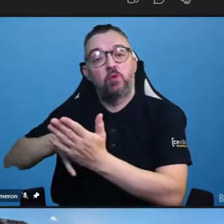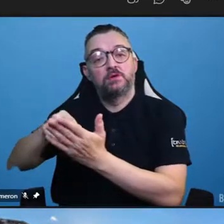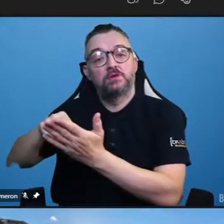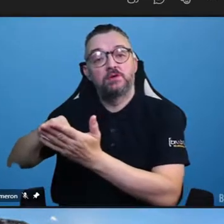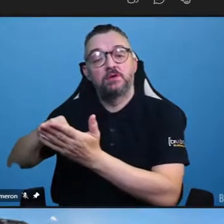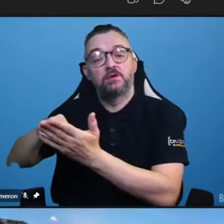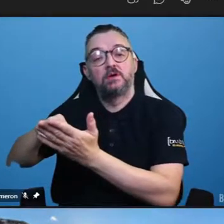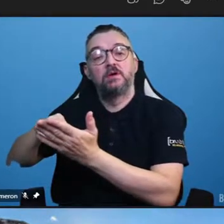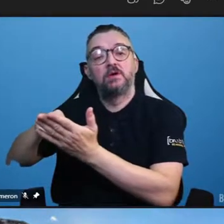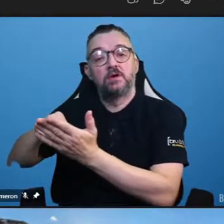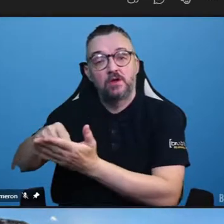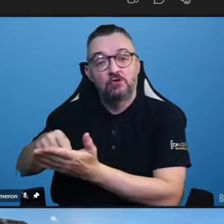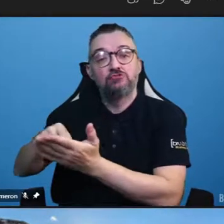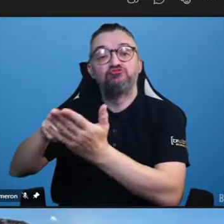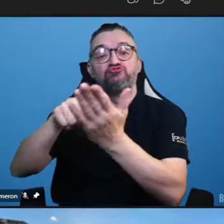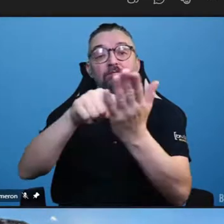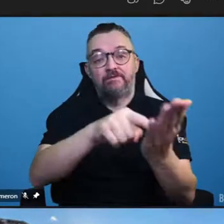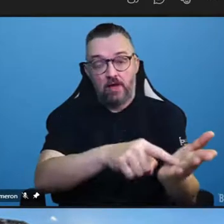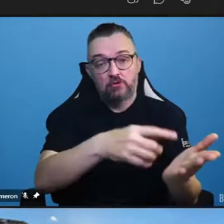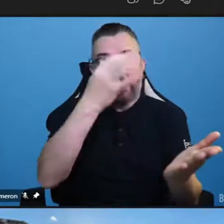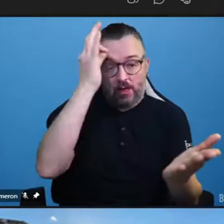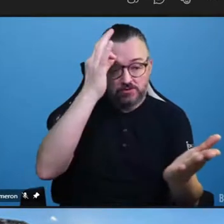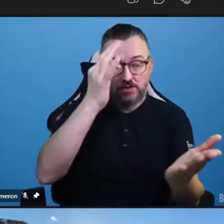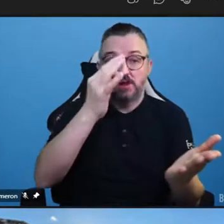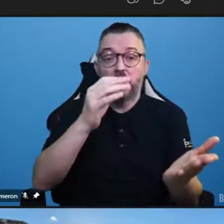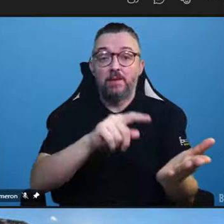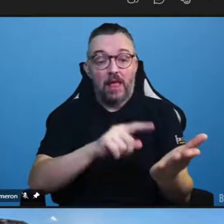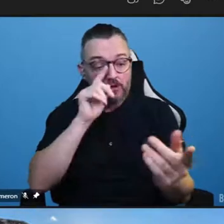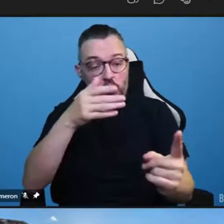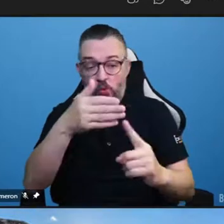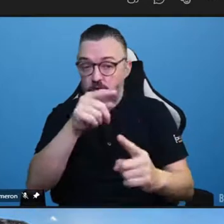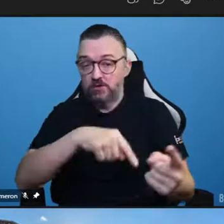that it be noted that the accounts in their audited form